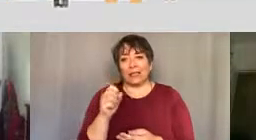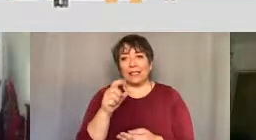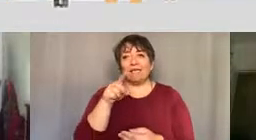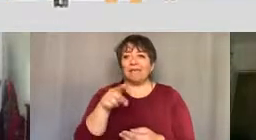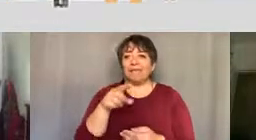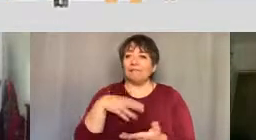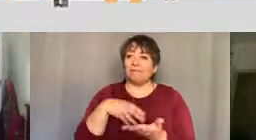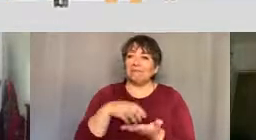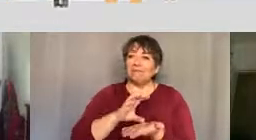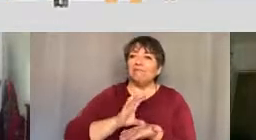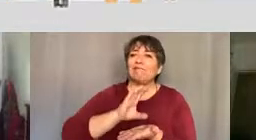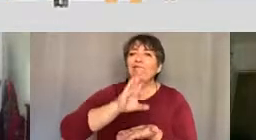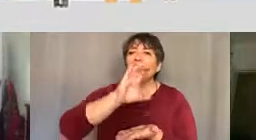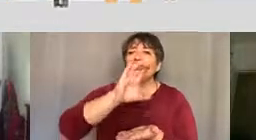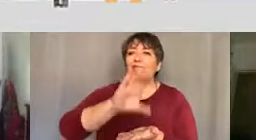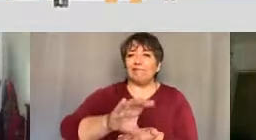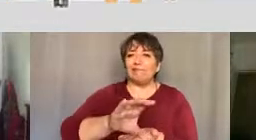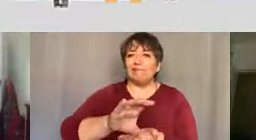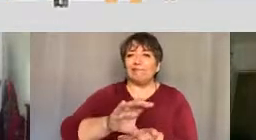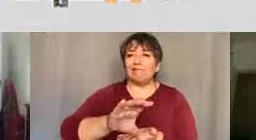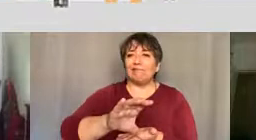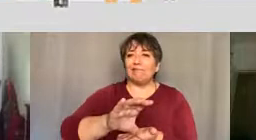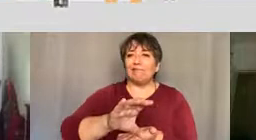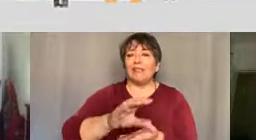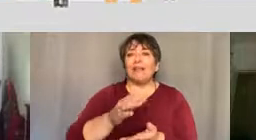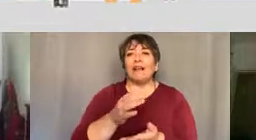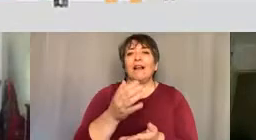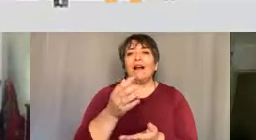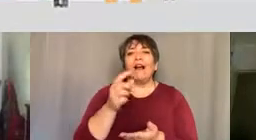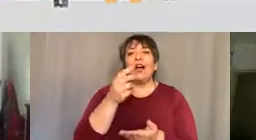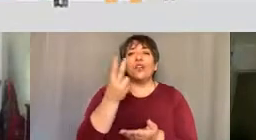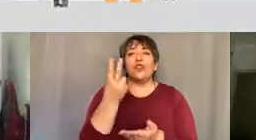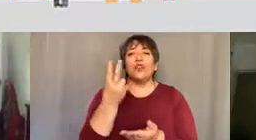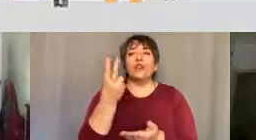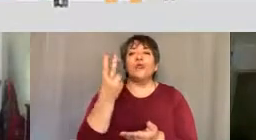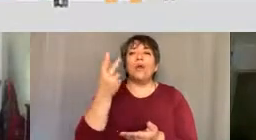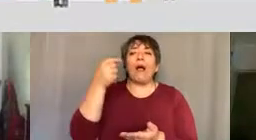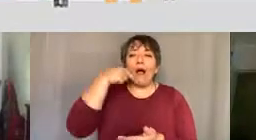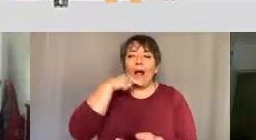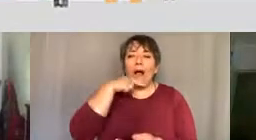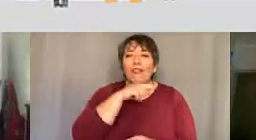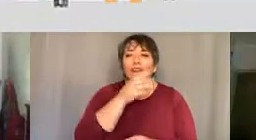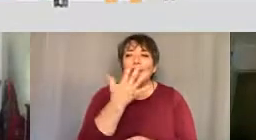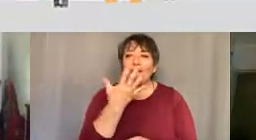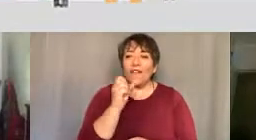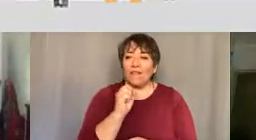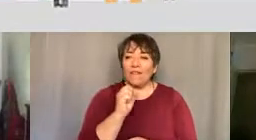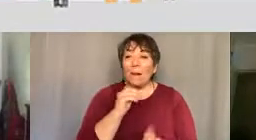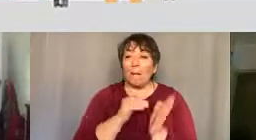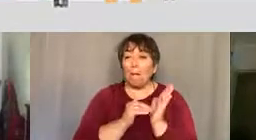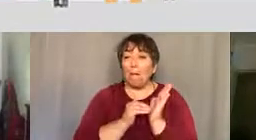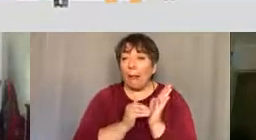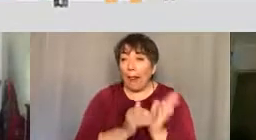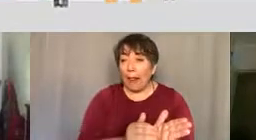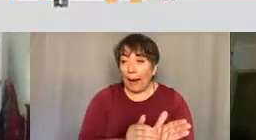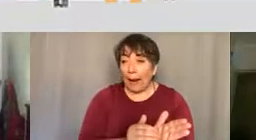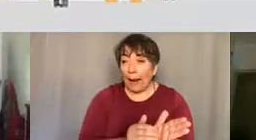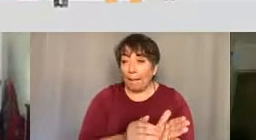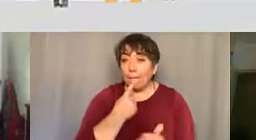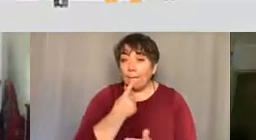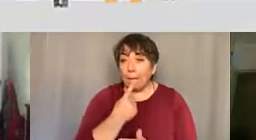about 14.5% of the Derbyshire pound. Now that does exclude some medicines, because some medicines are nationally commissioned. So some of the